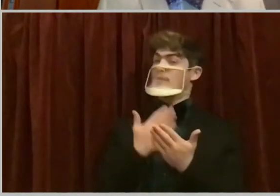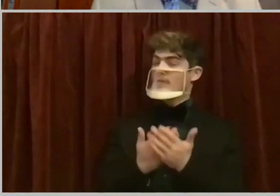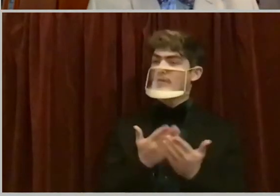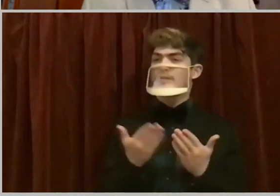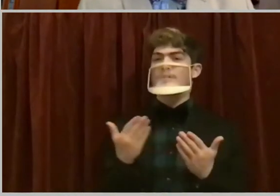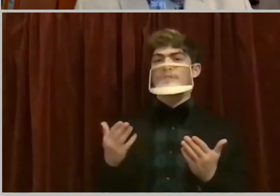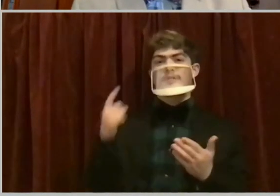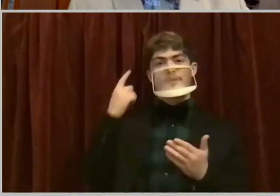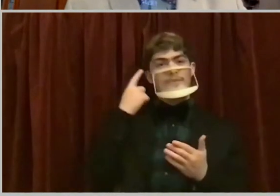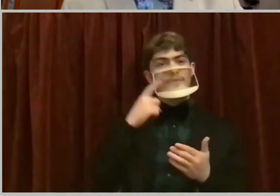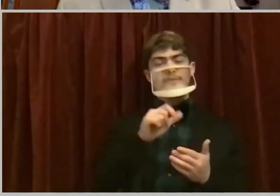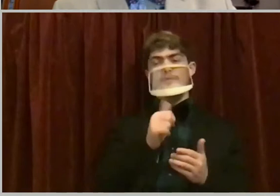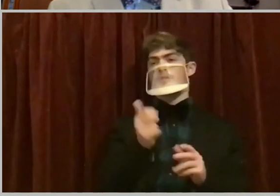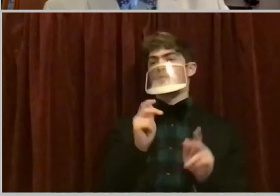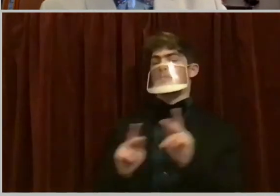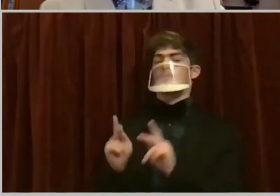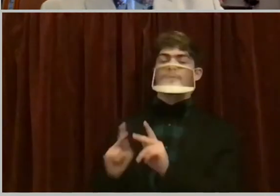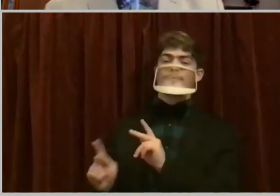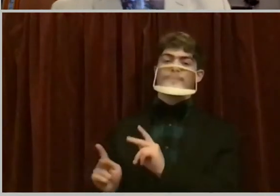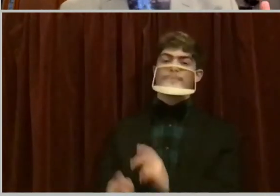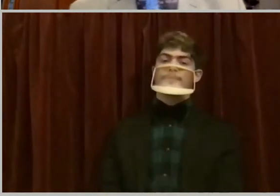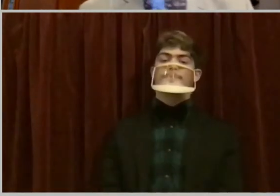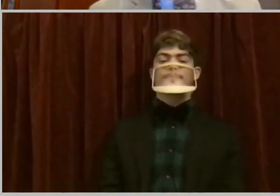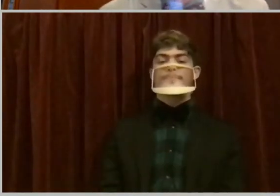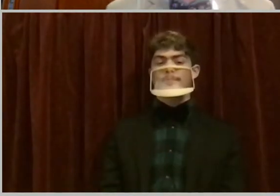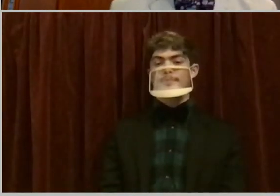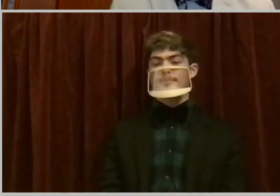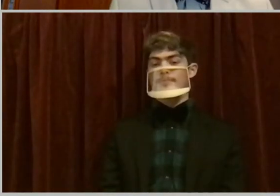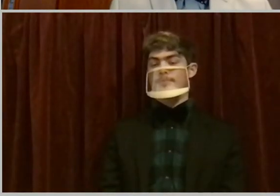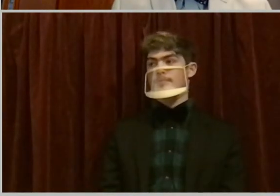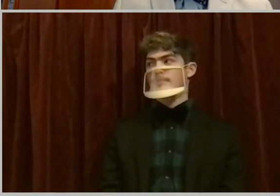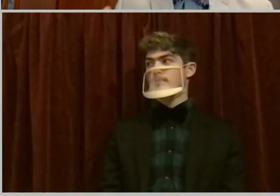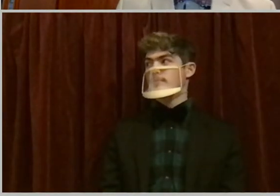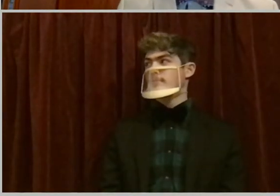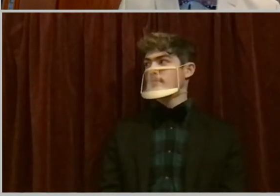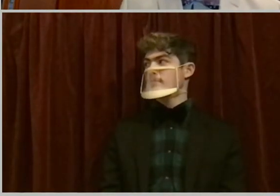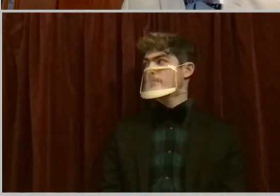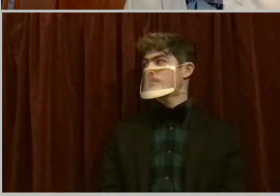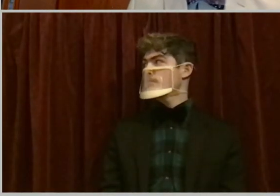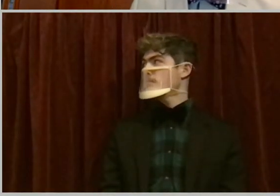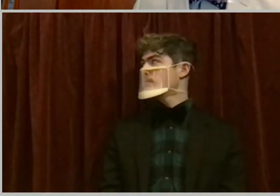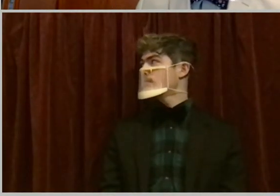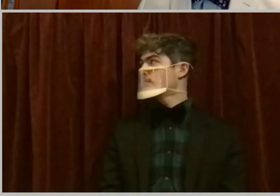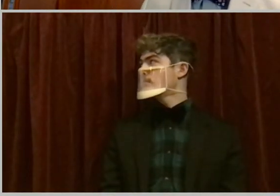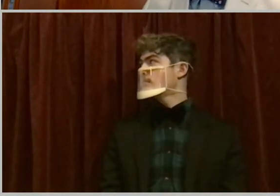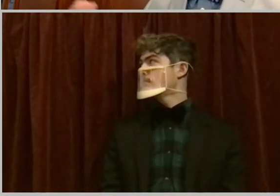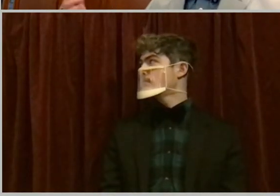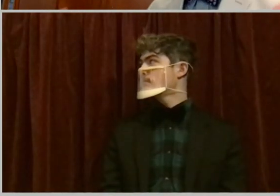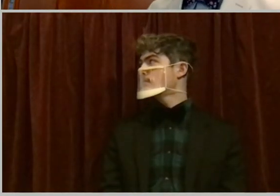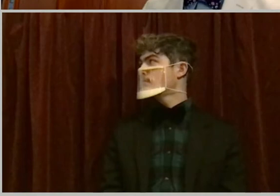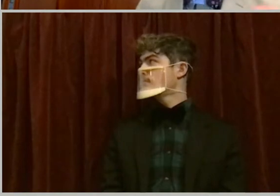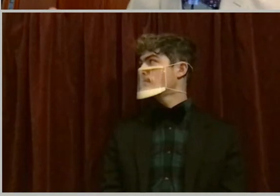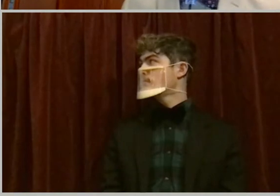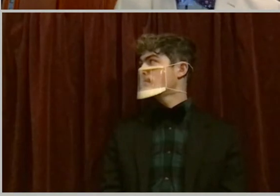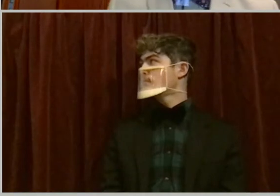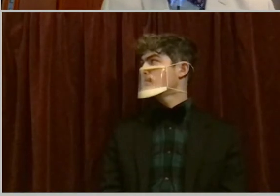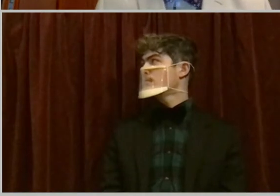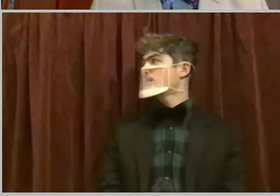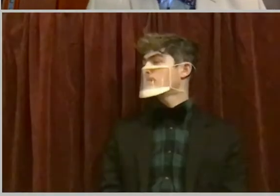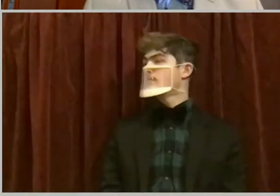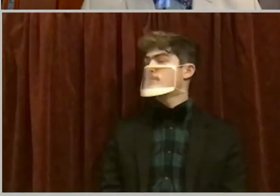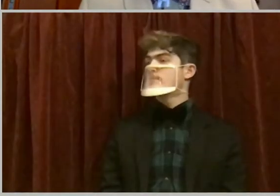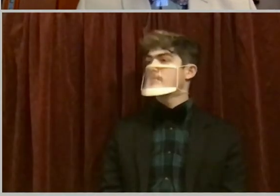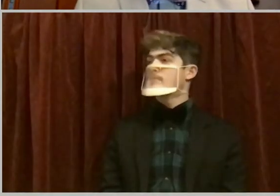good things for others. And this compassion is commonly used to describe God's